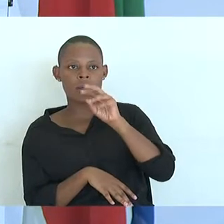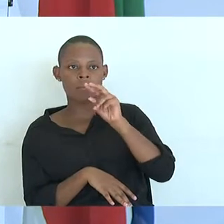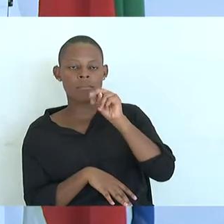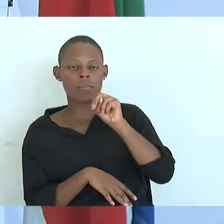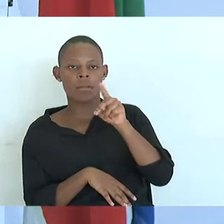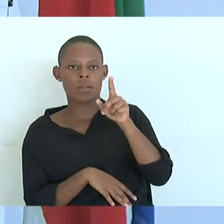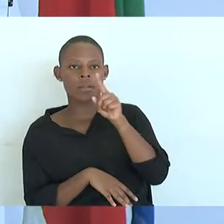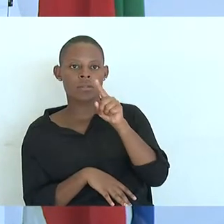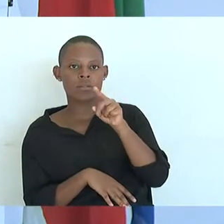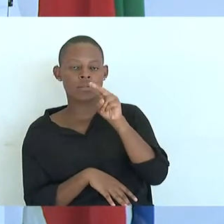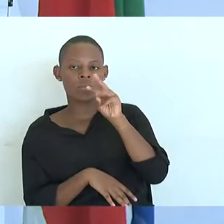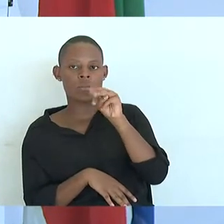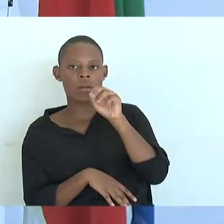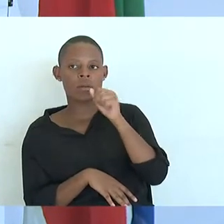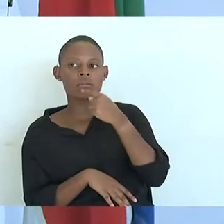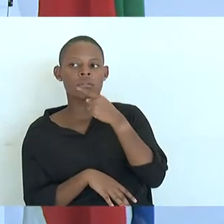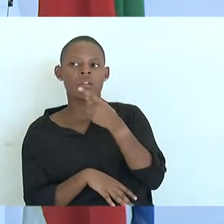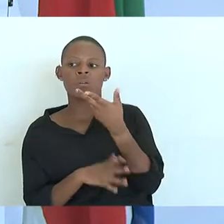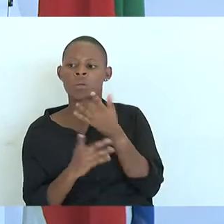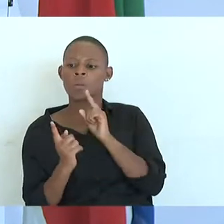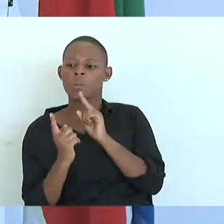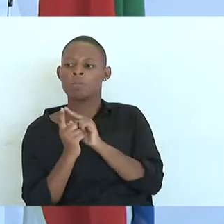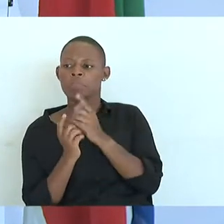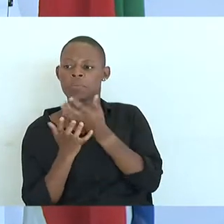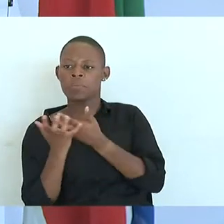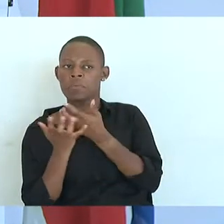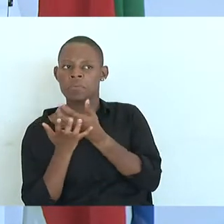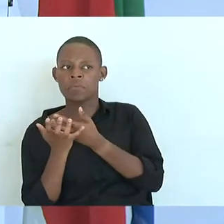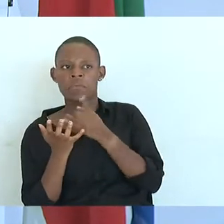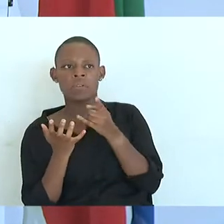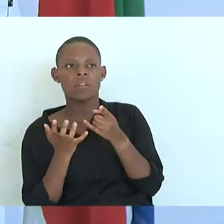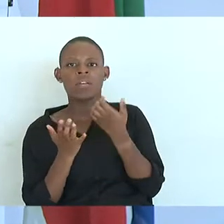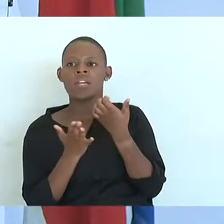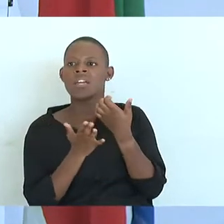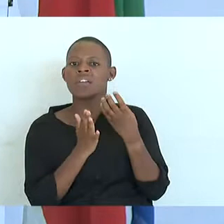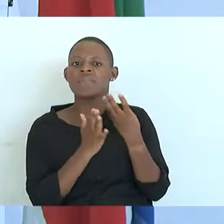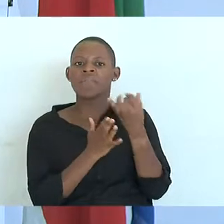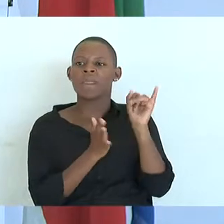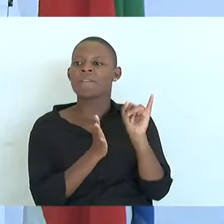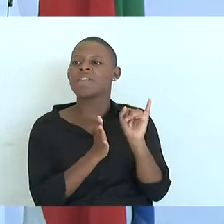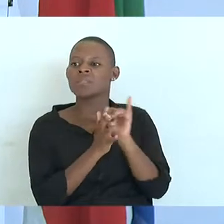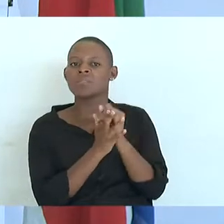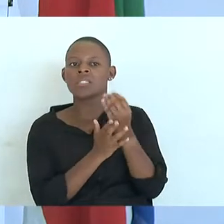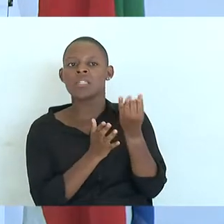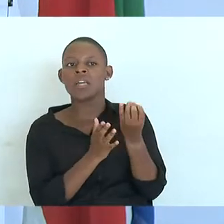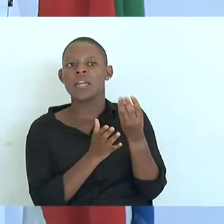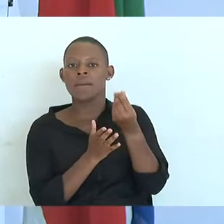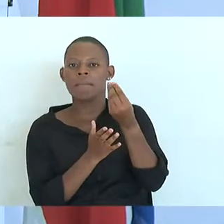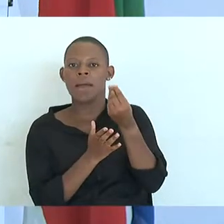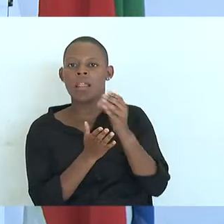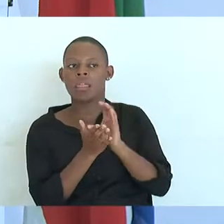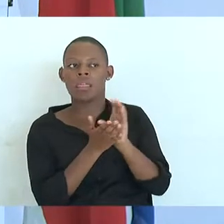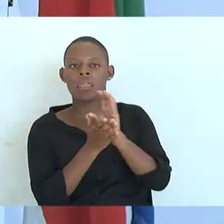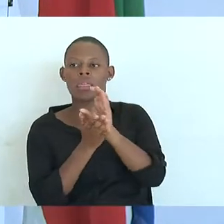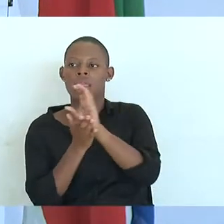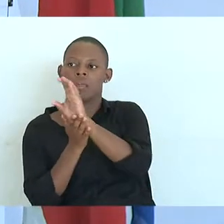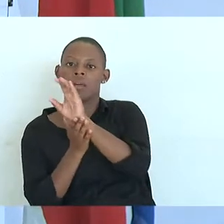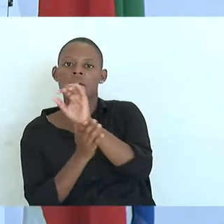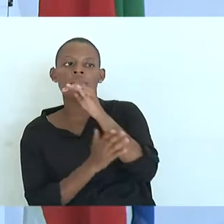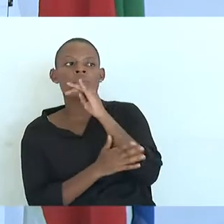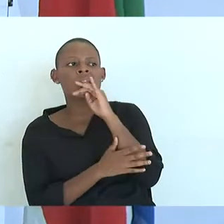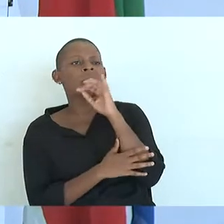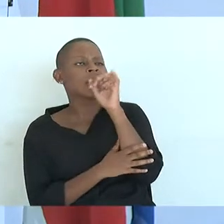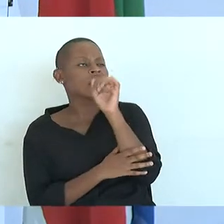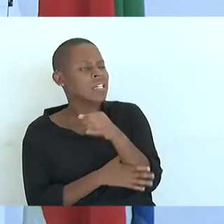investment conferences, and then the announcements are made. Yes, you are right. It's our job to